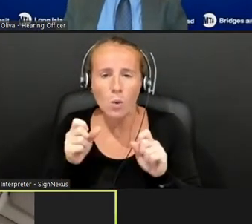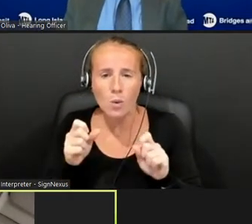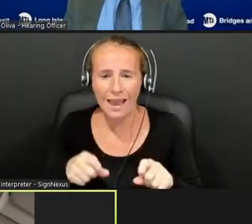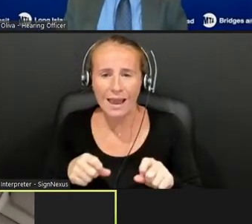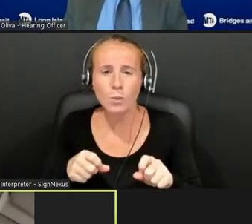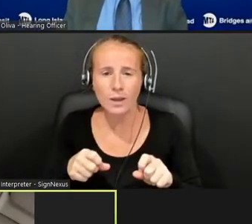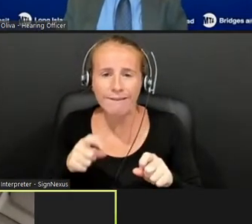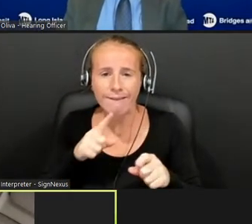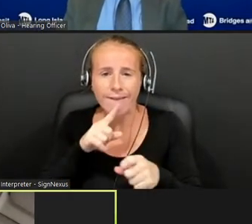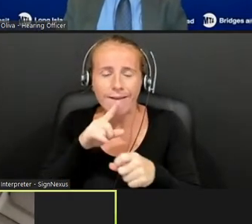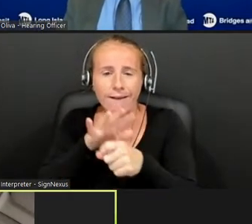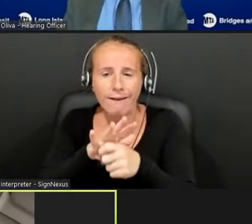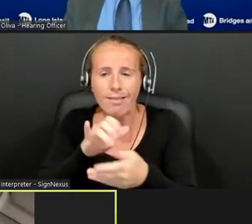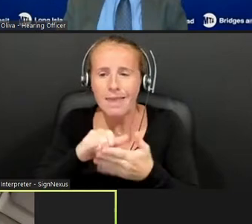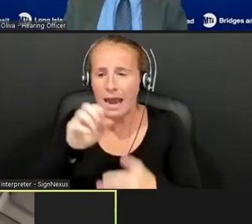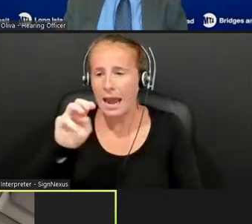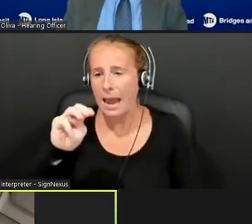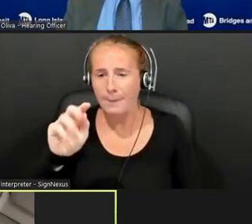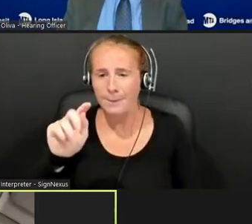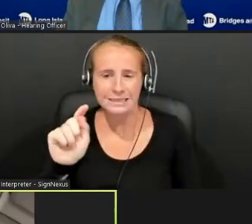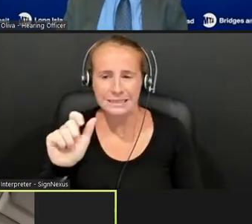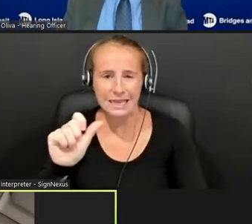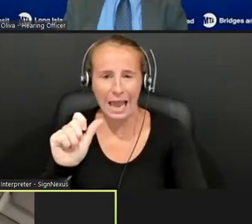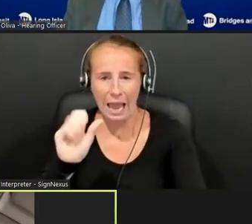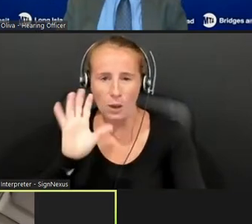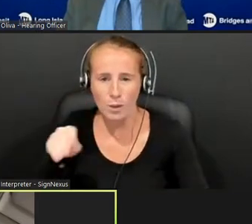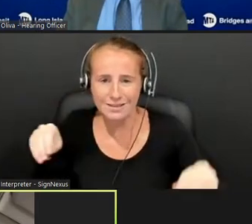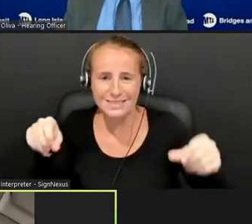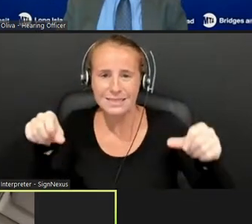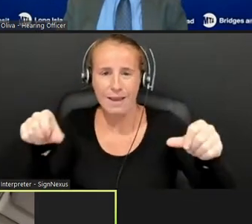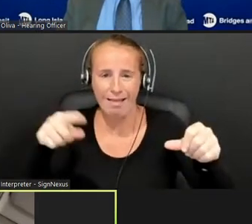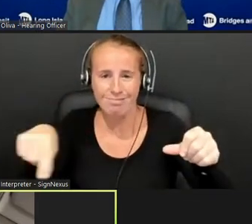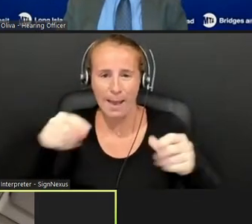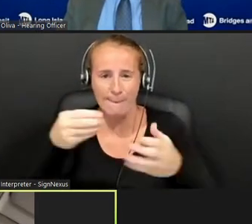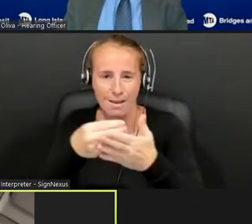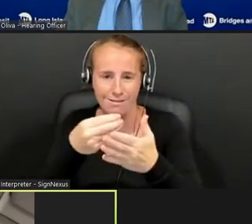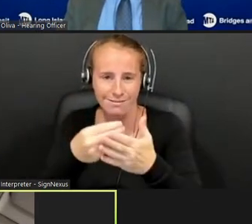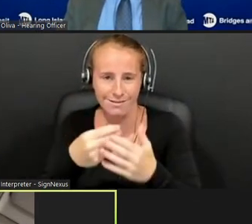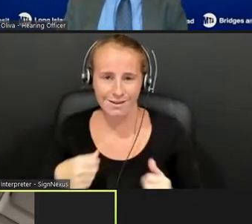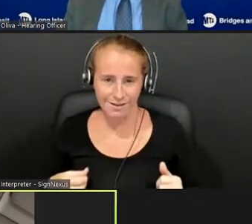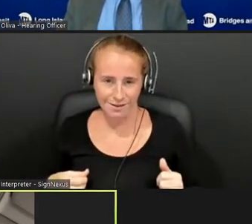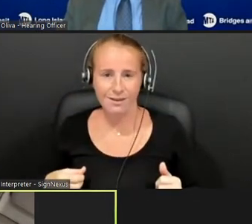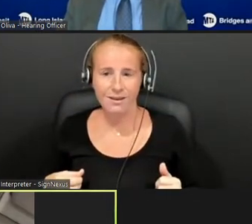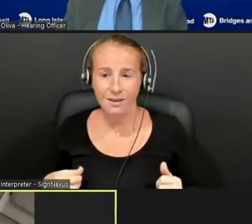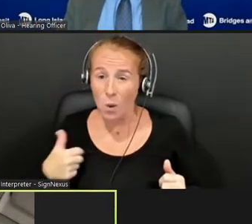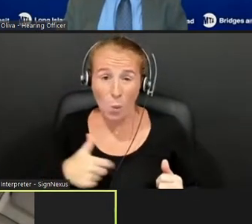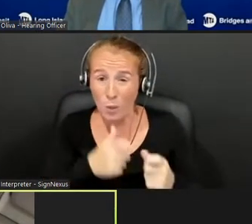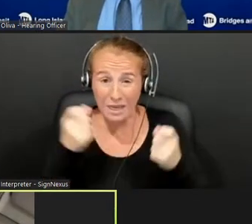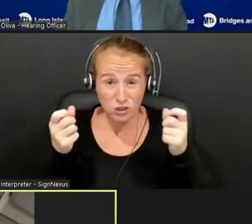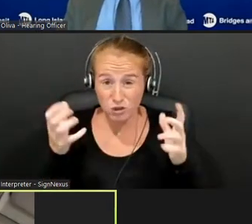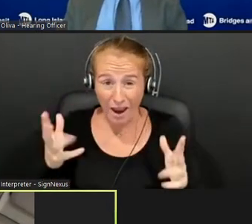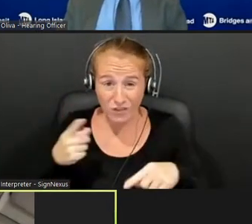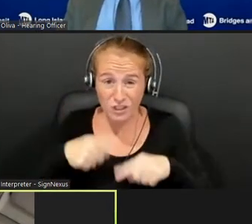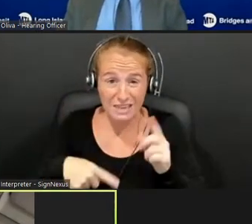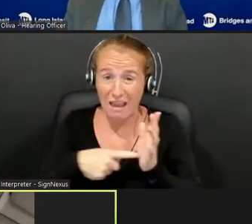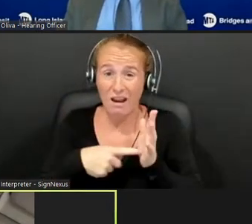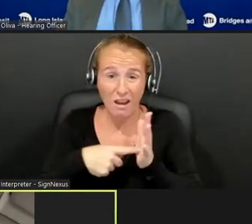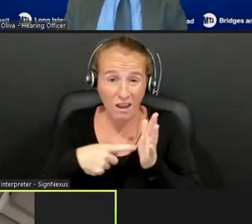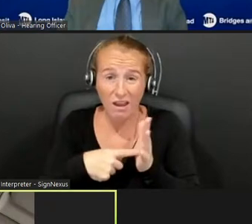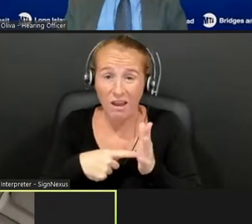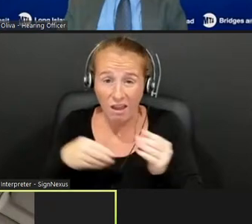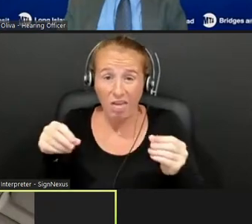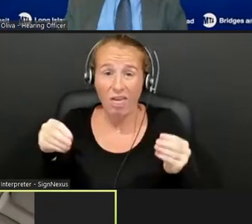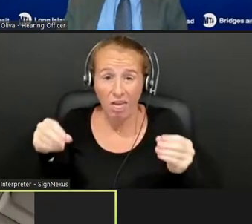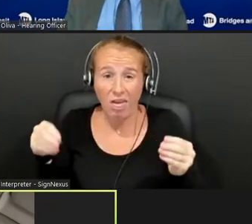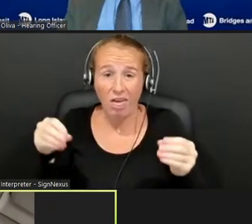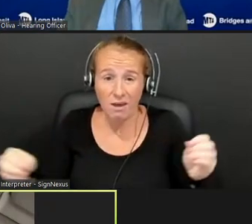is accountable in X-Men in this money uh we as a TLC driver cannot afford to pay any more Source pricing